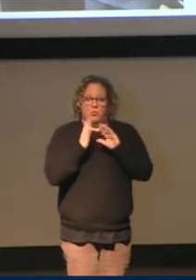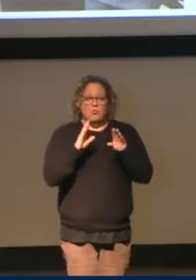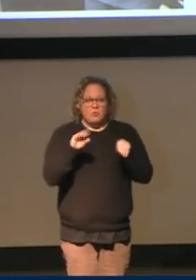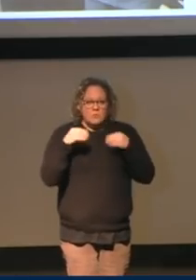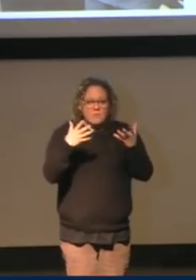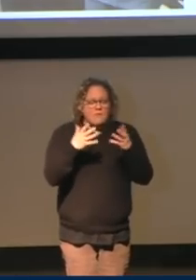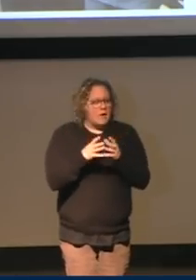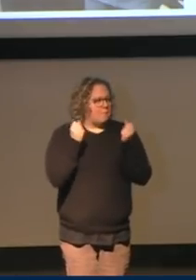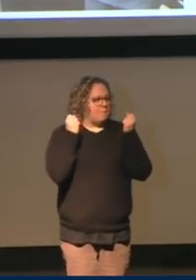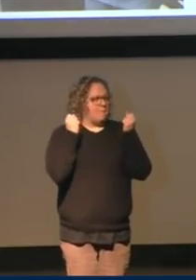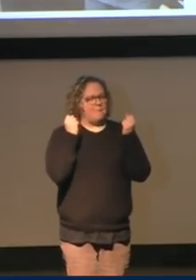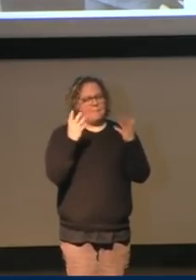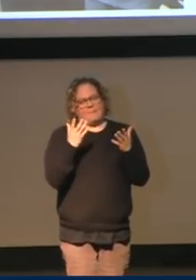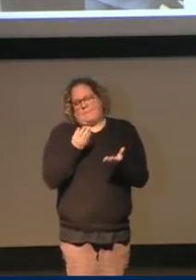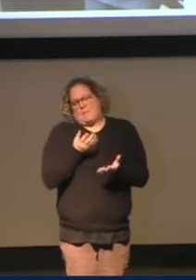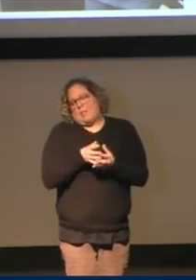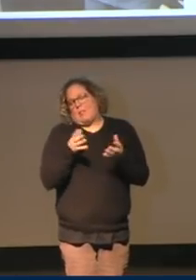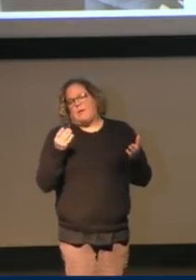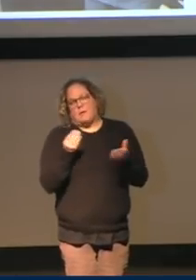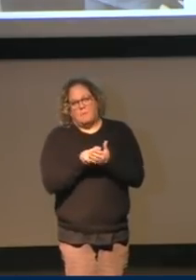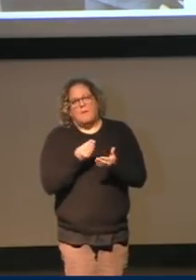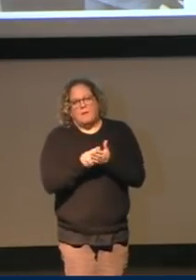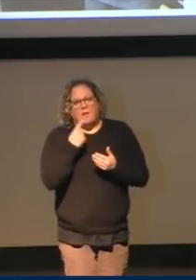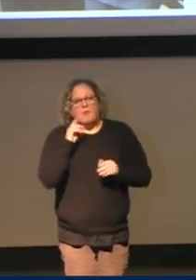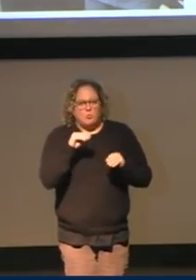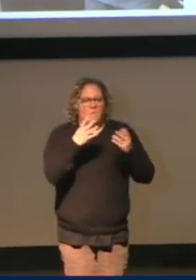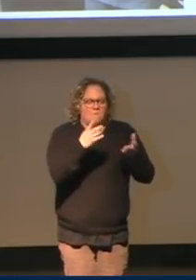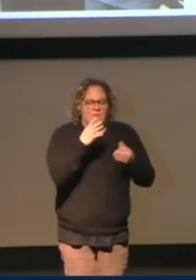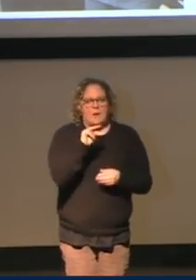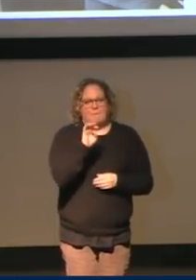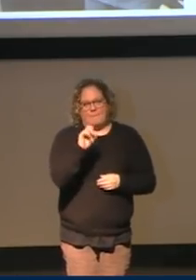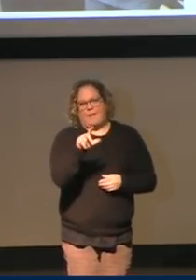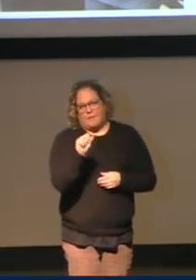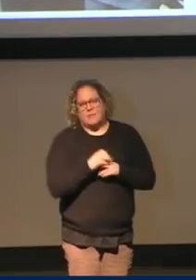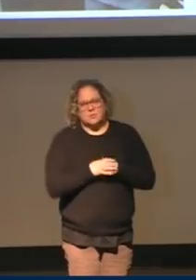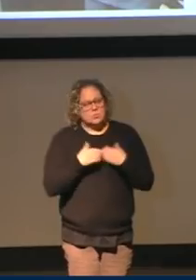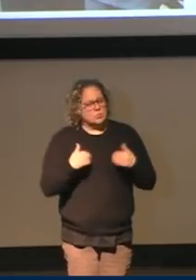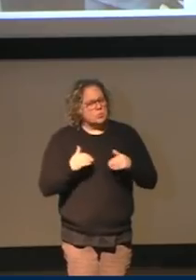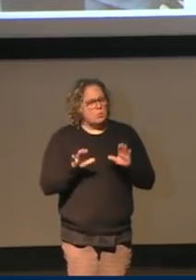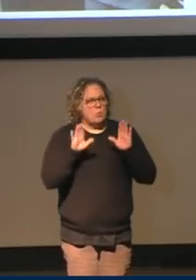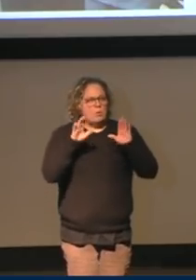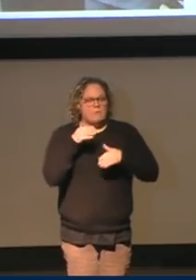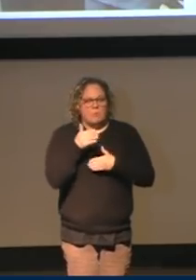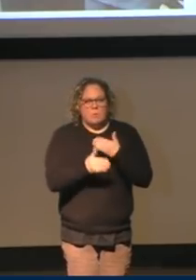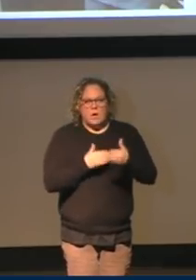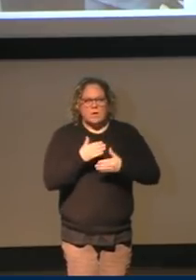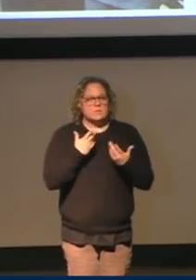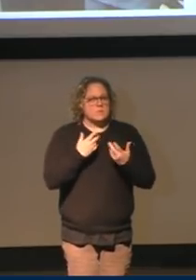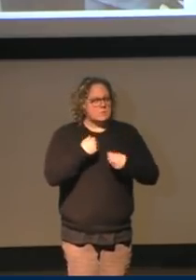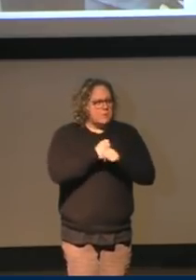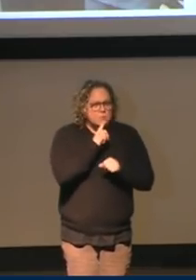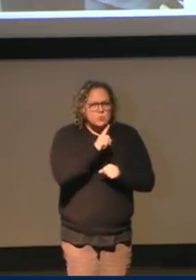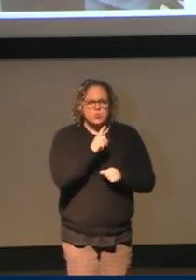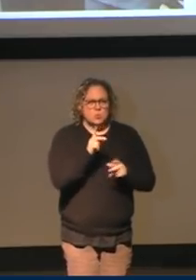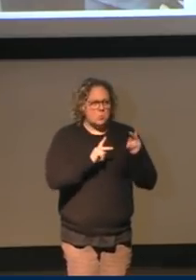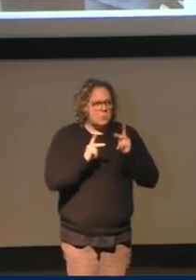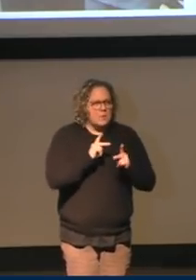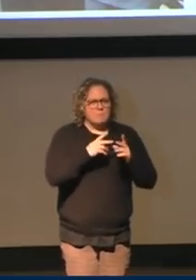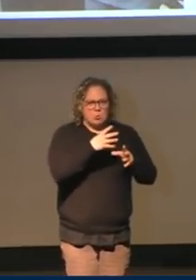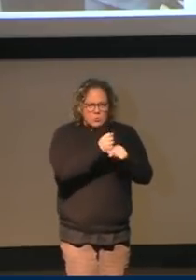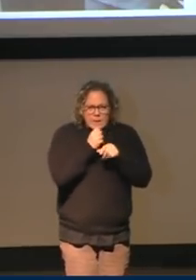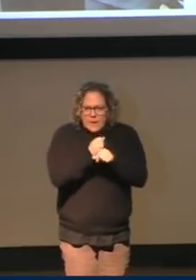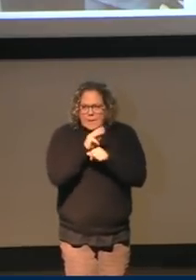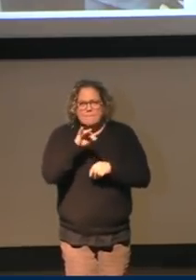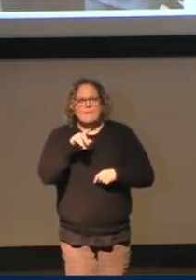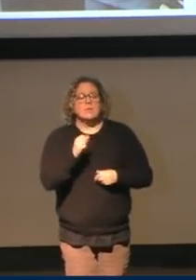of philanthropy money for the meals. There's a very great process going on who is getting meals and when they get them. Some areas